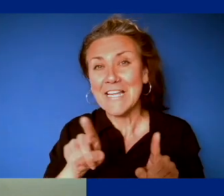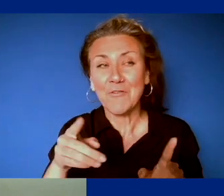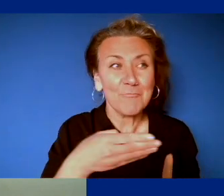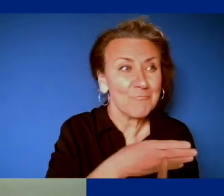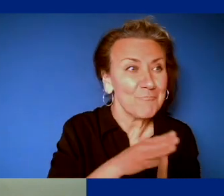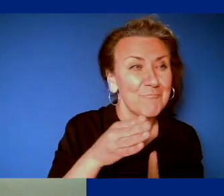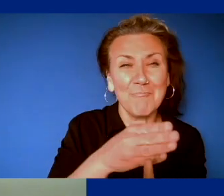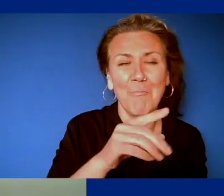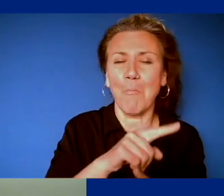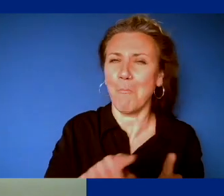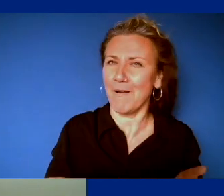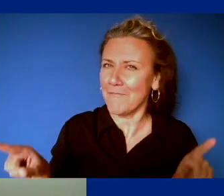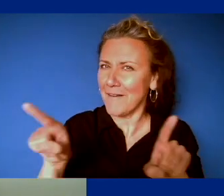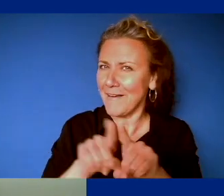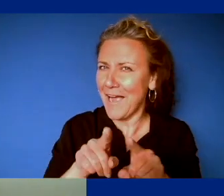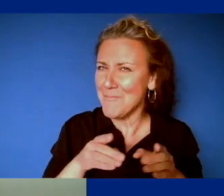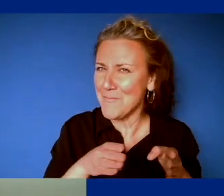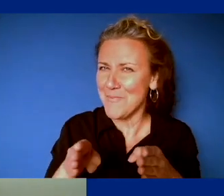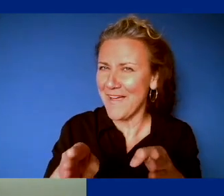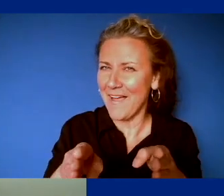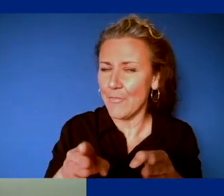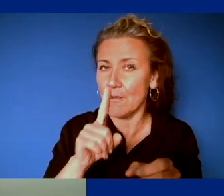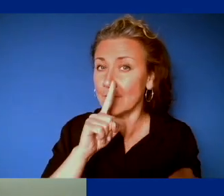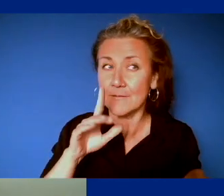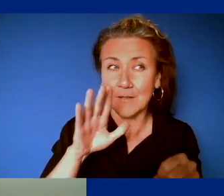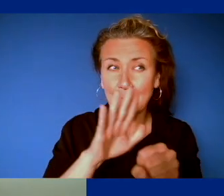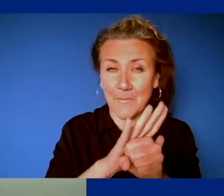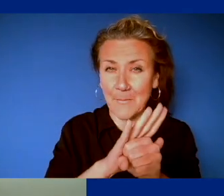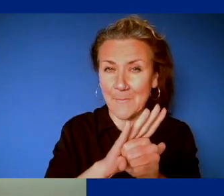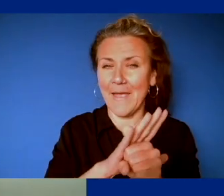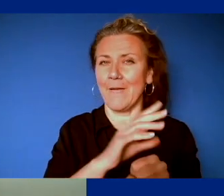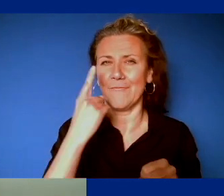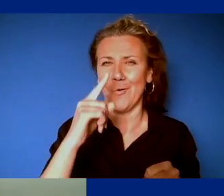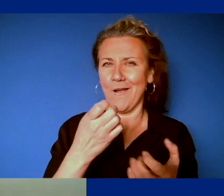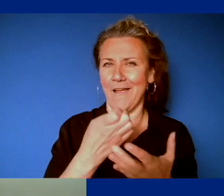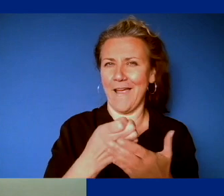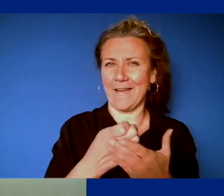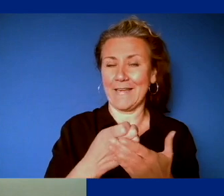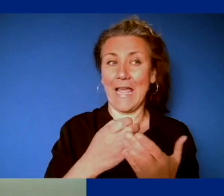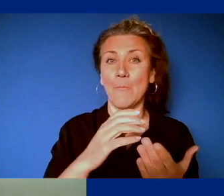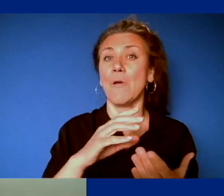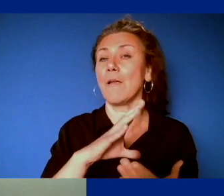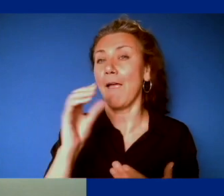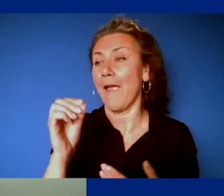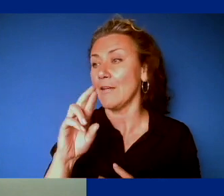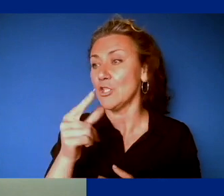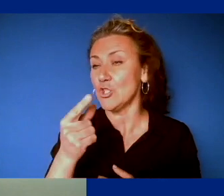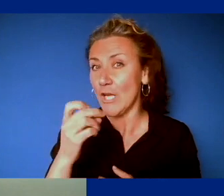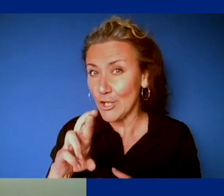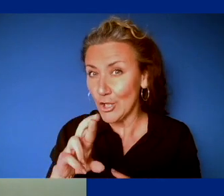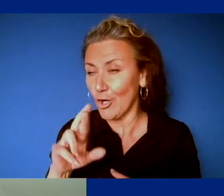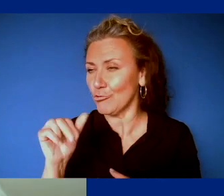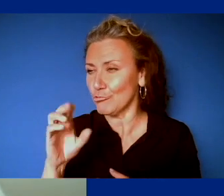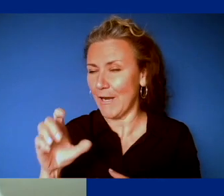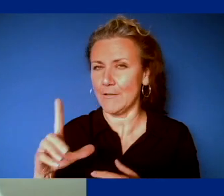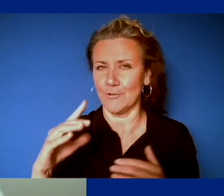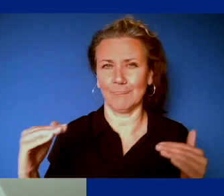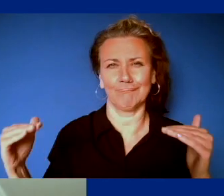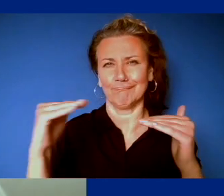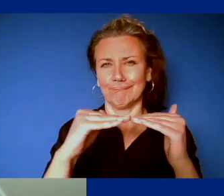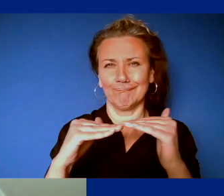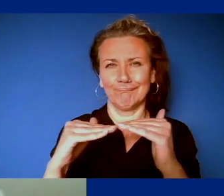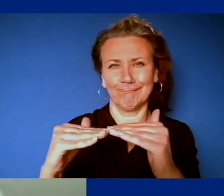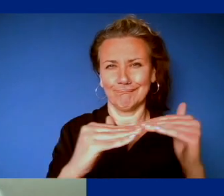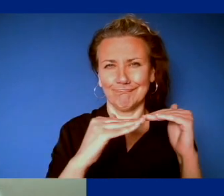a path of passion and dedication to economic, gender, and racial equity. We've